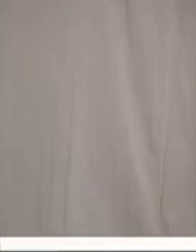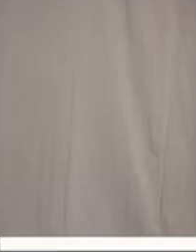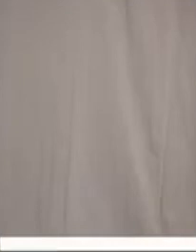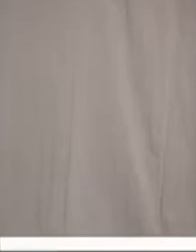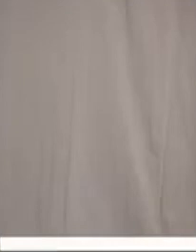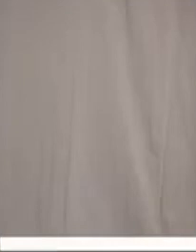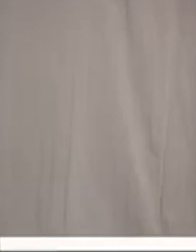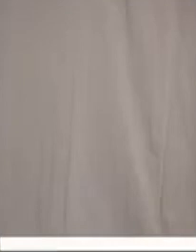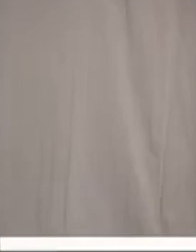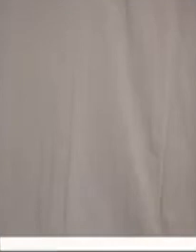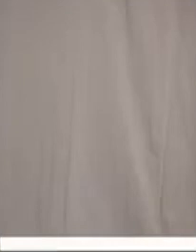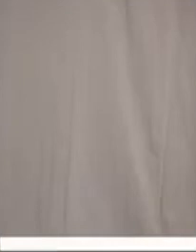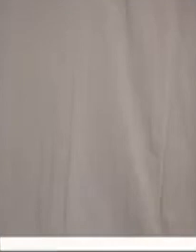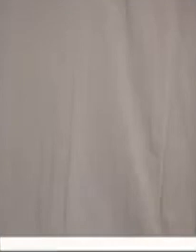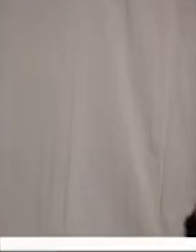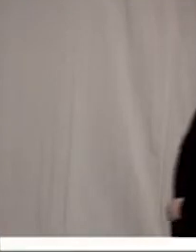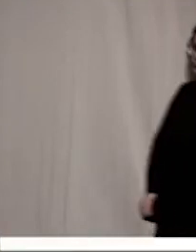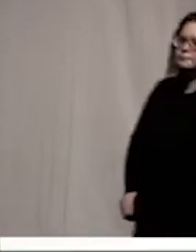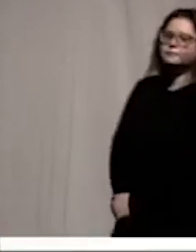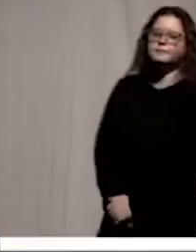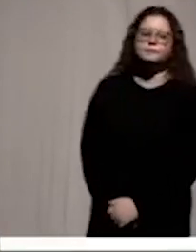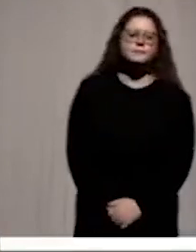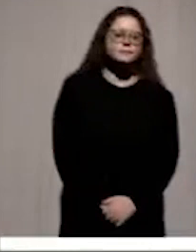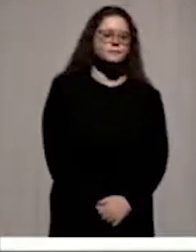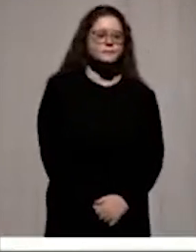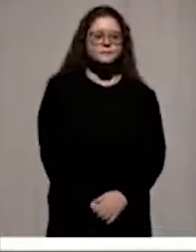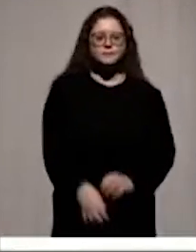another 10 seconds.